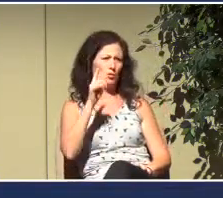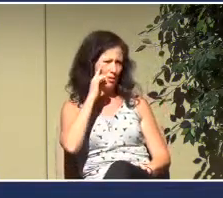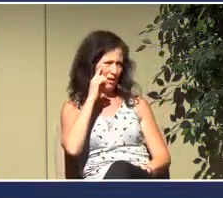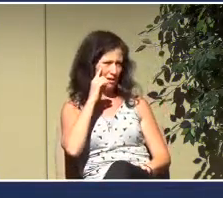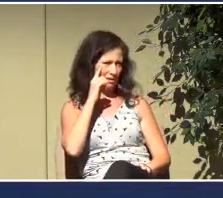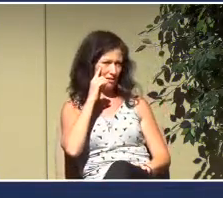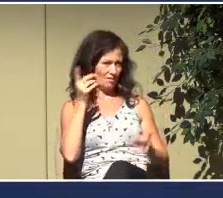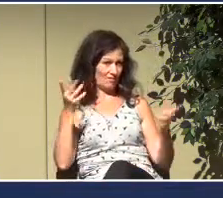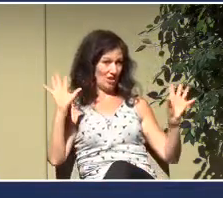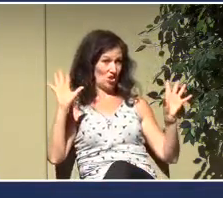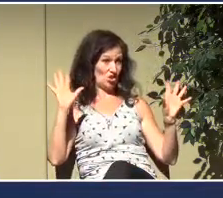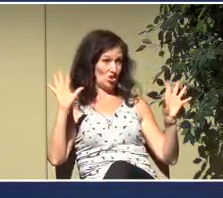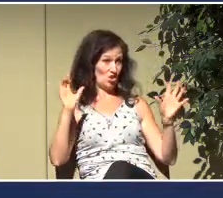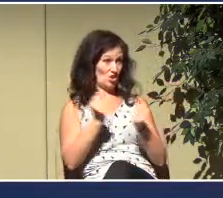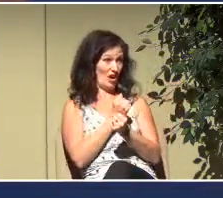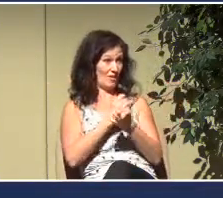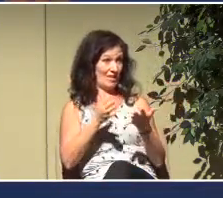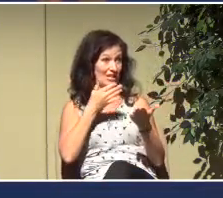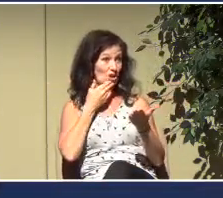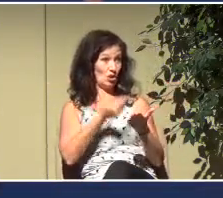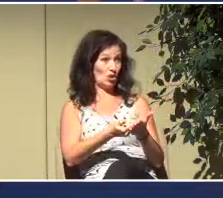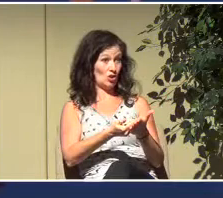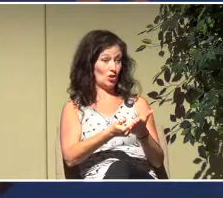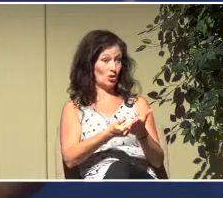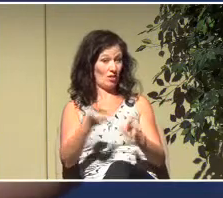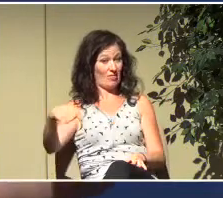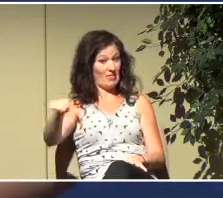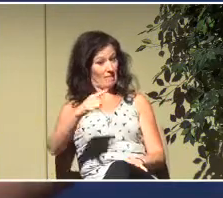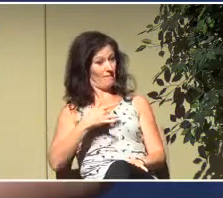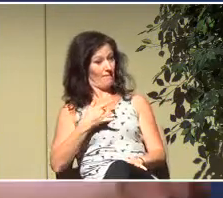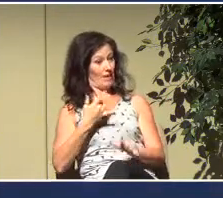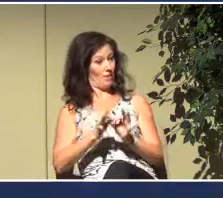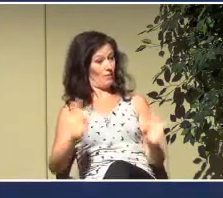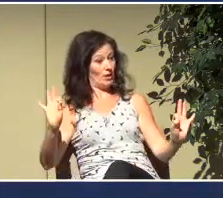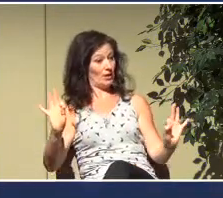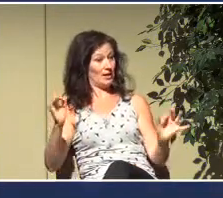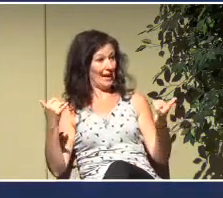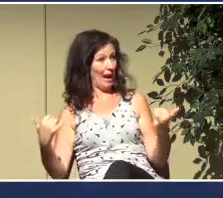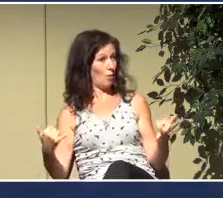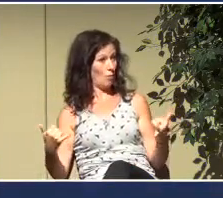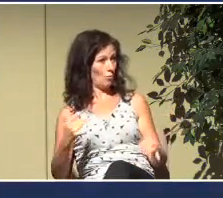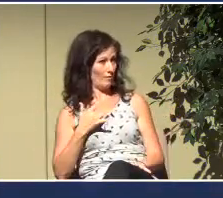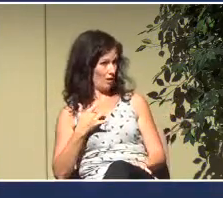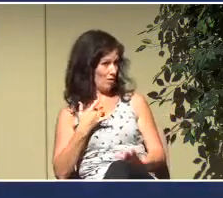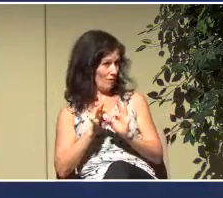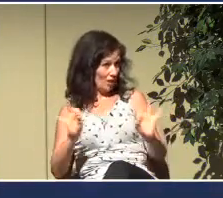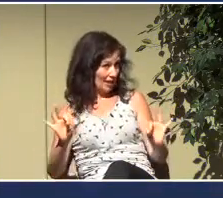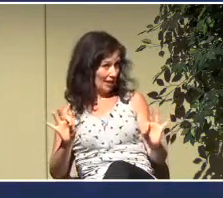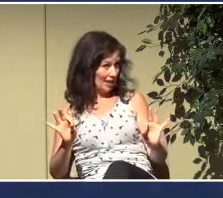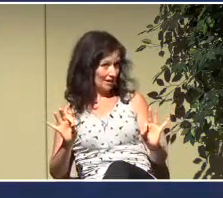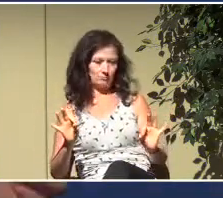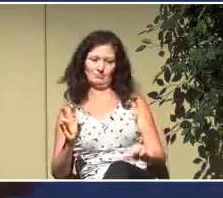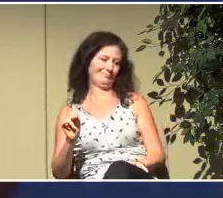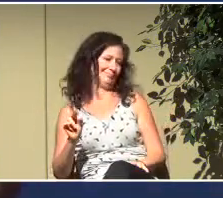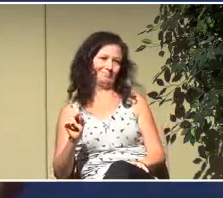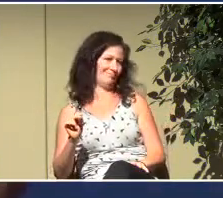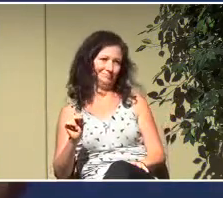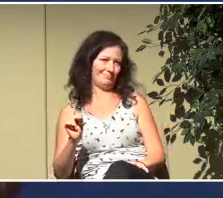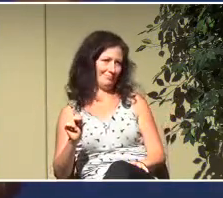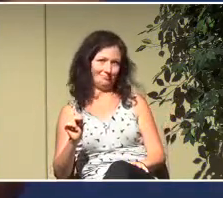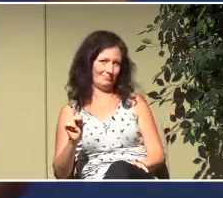it takes in order for the oppressed group to finally start to live free? No, there's more than that,